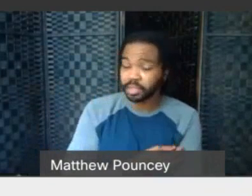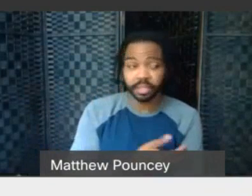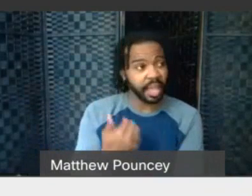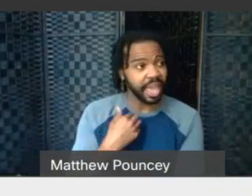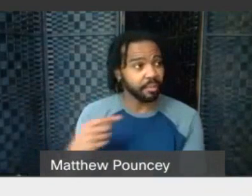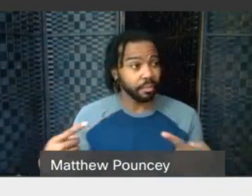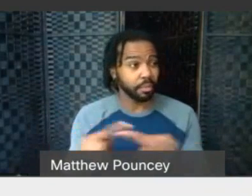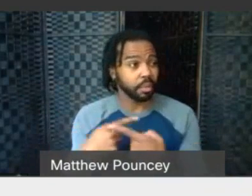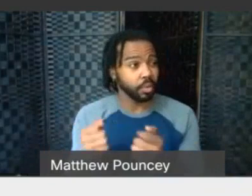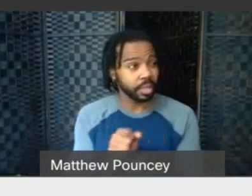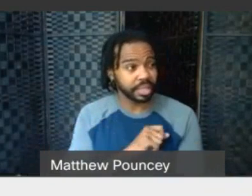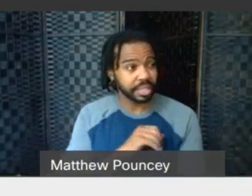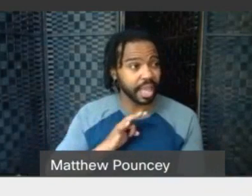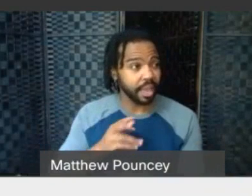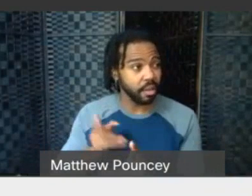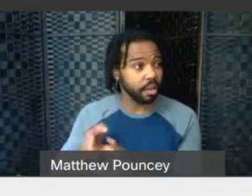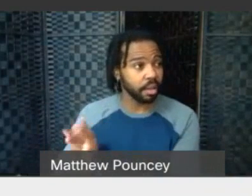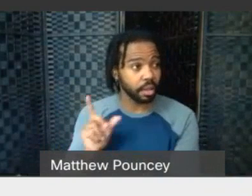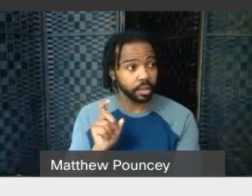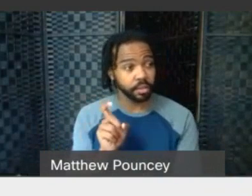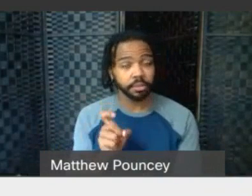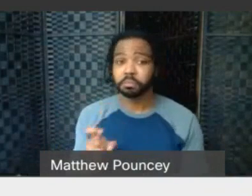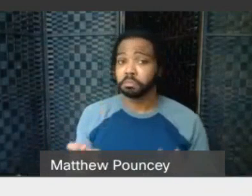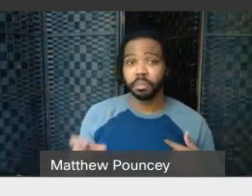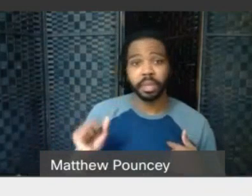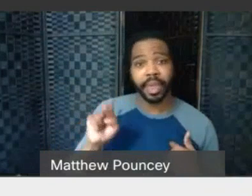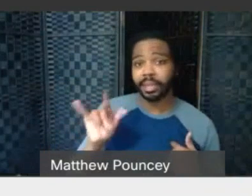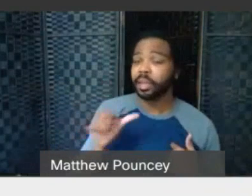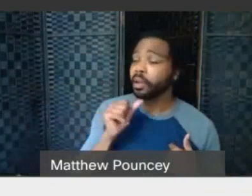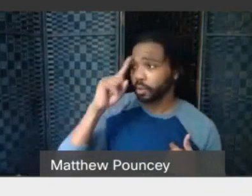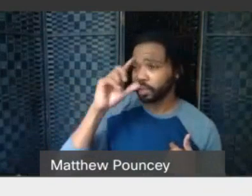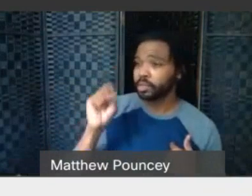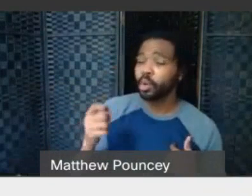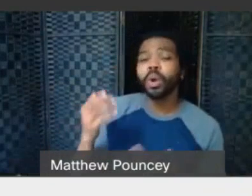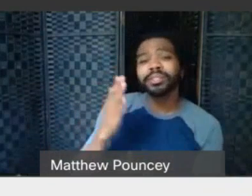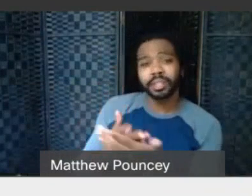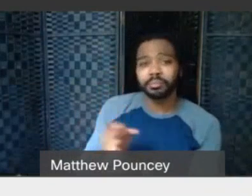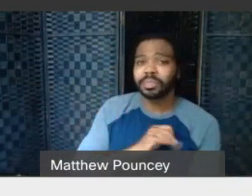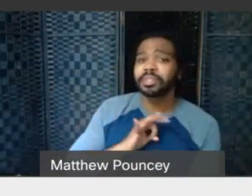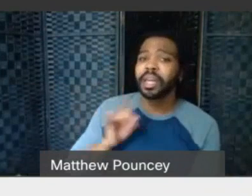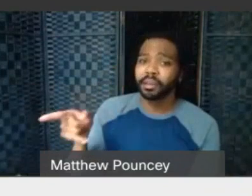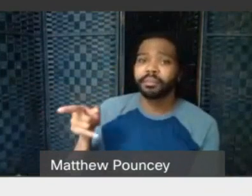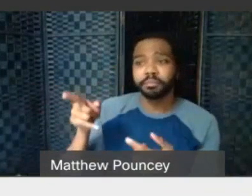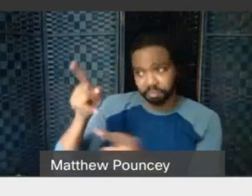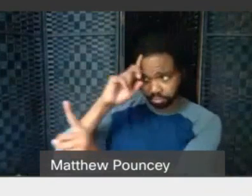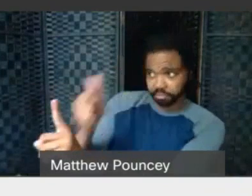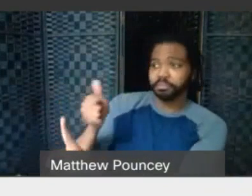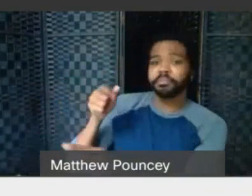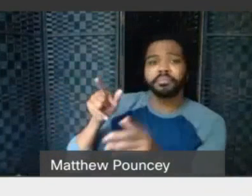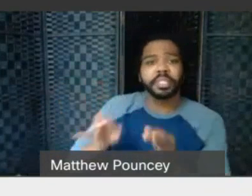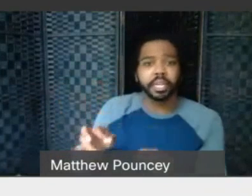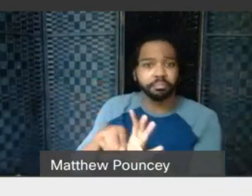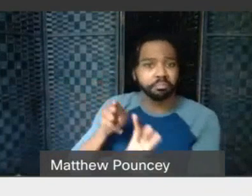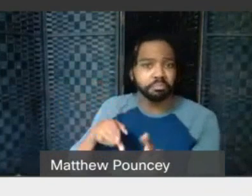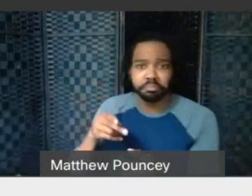so. I do believe that they had some staff choose to leave rather than get vaccinated, but I don't